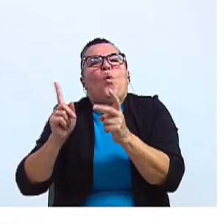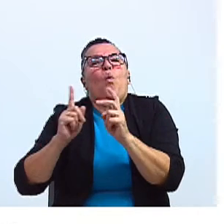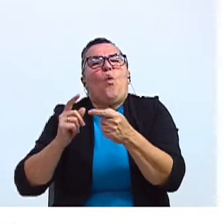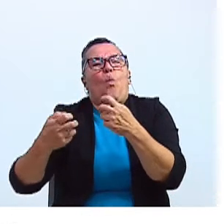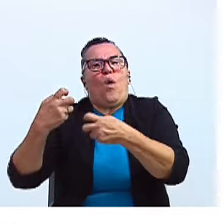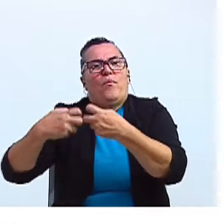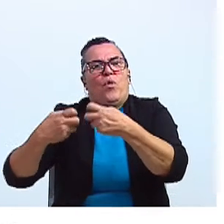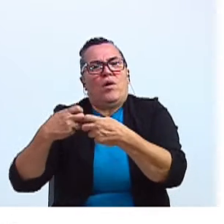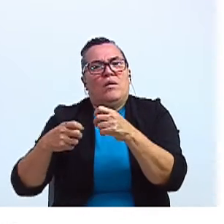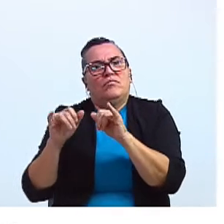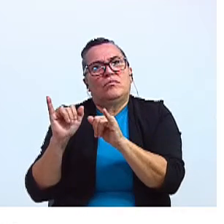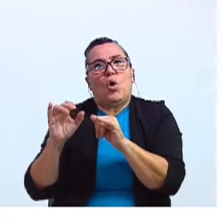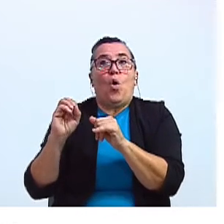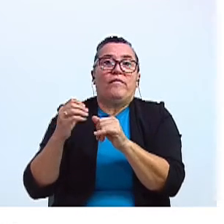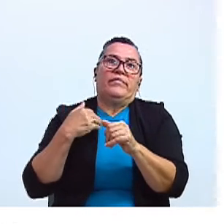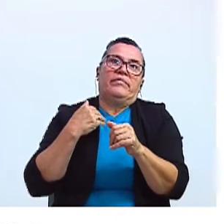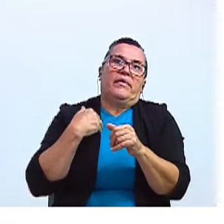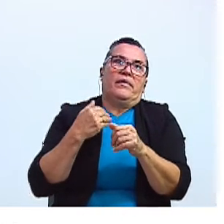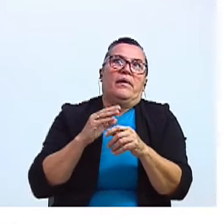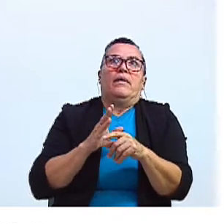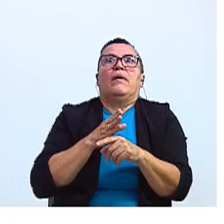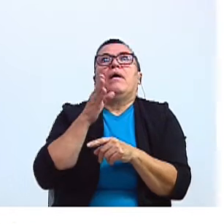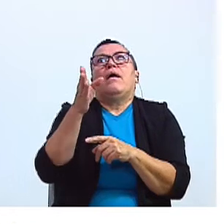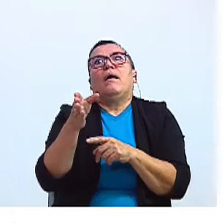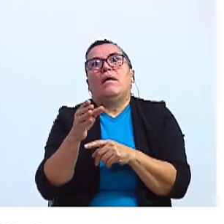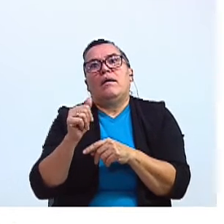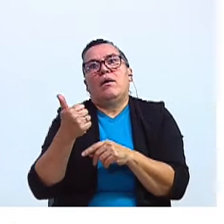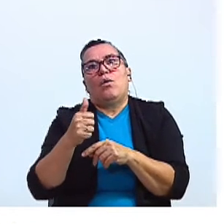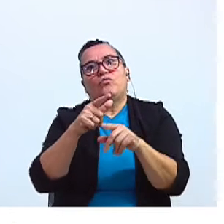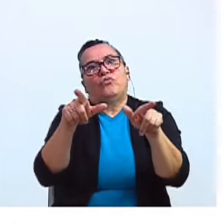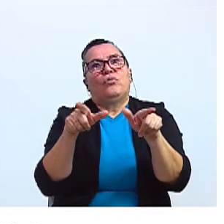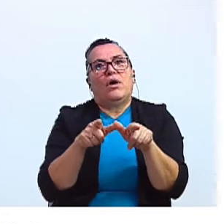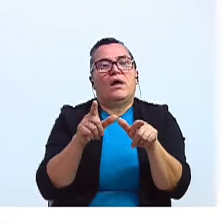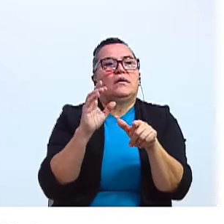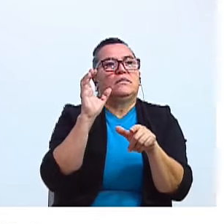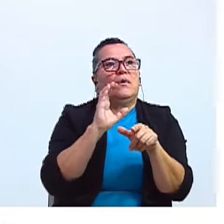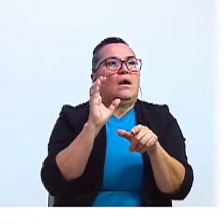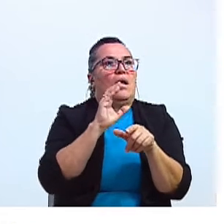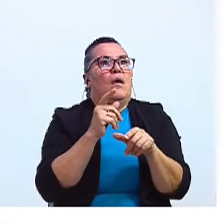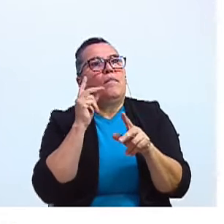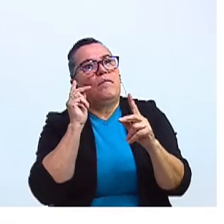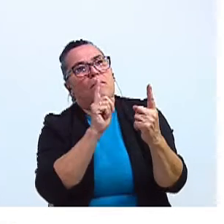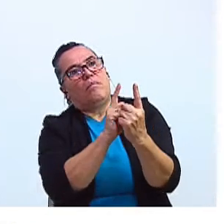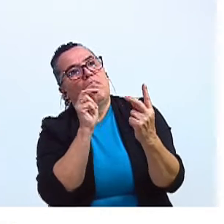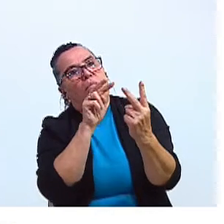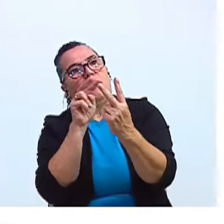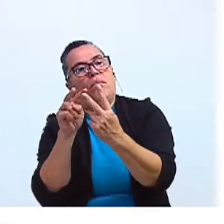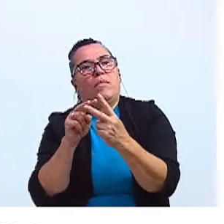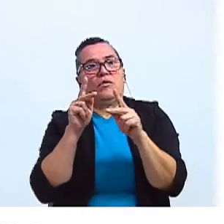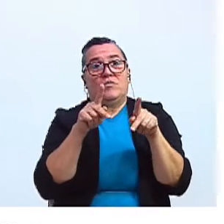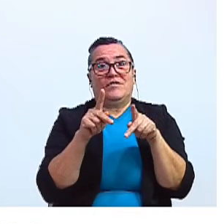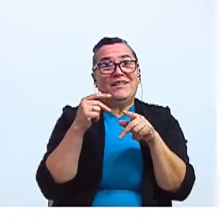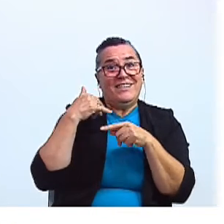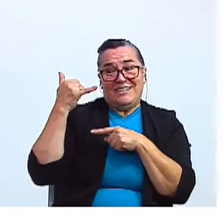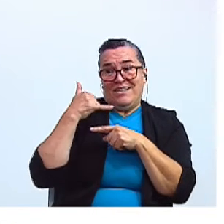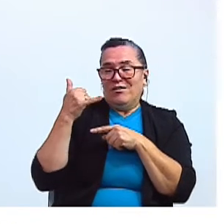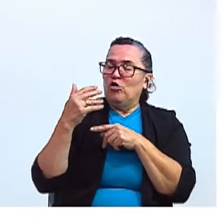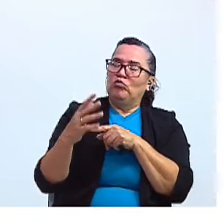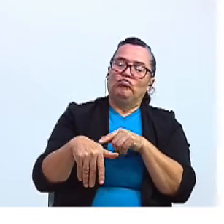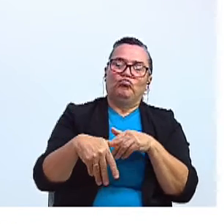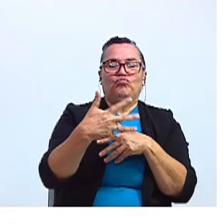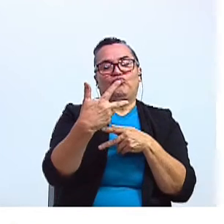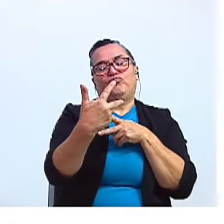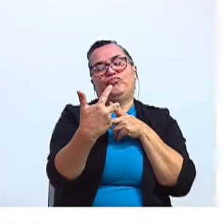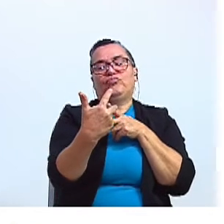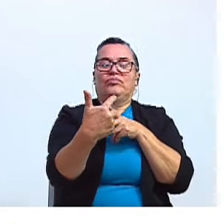to solve the problem of having to go to the other places to see other people. Remember, through telephones, we can do that,